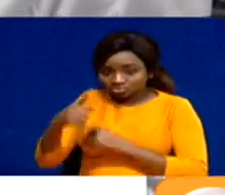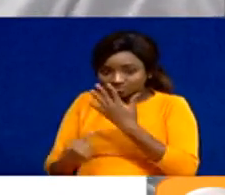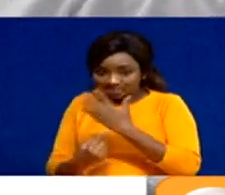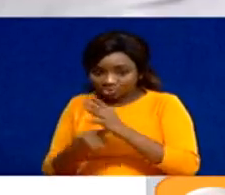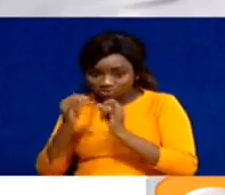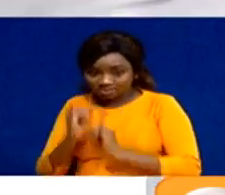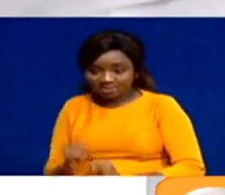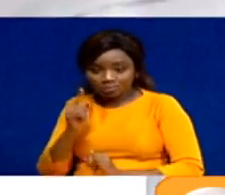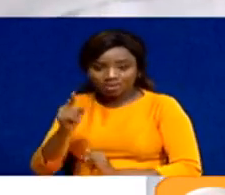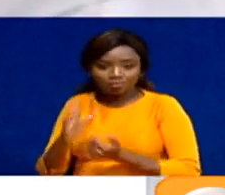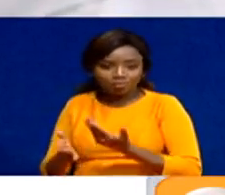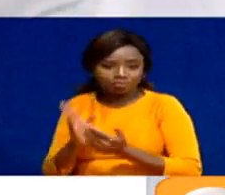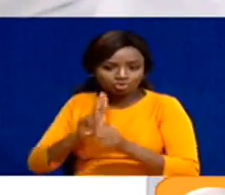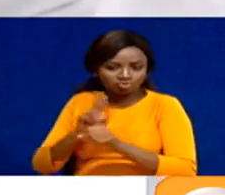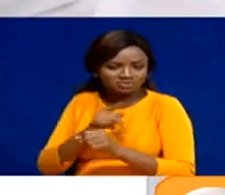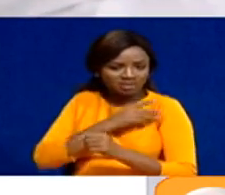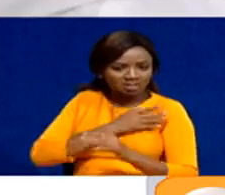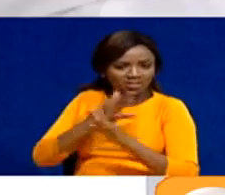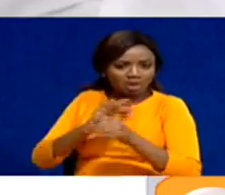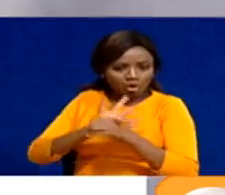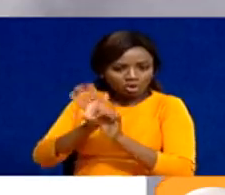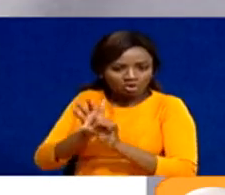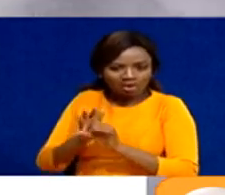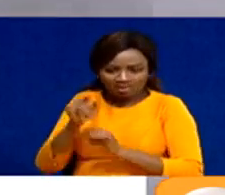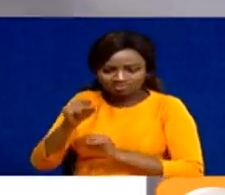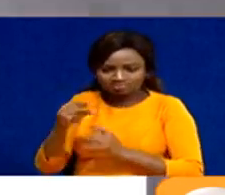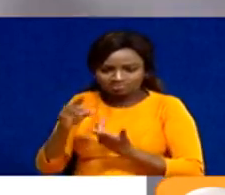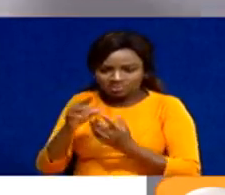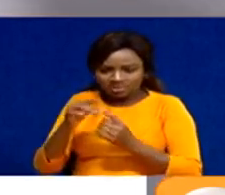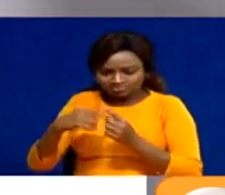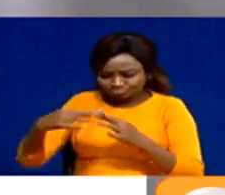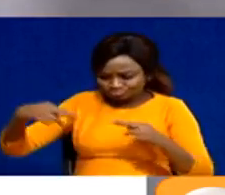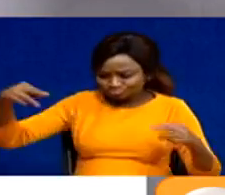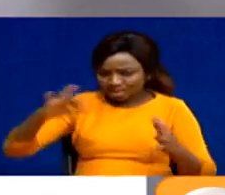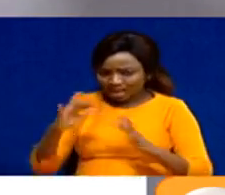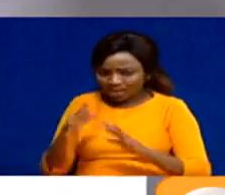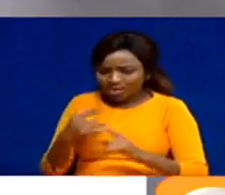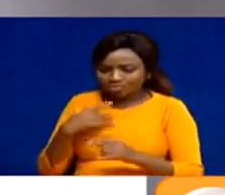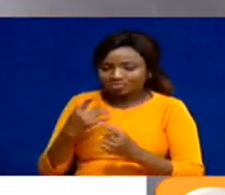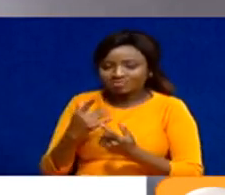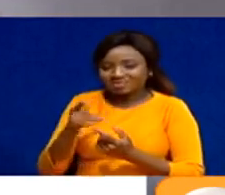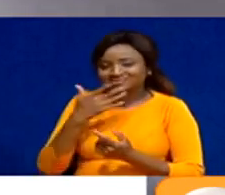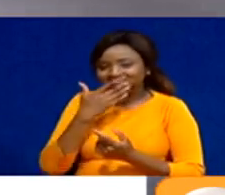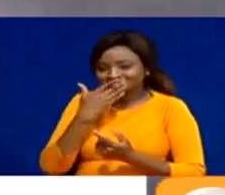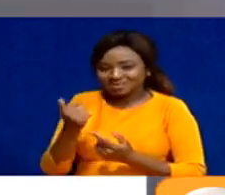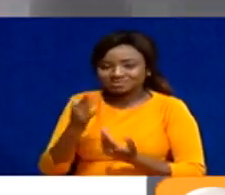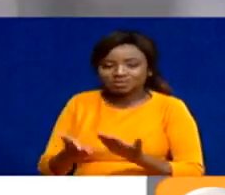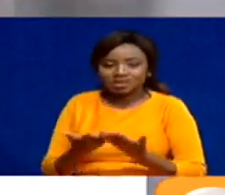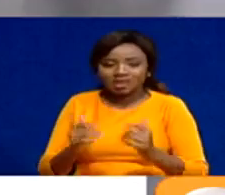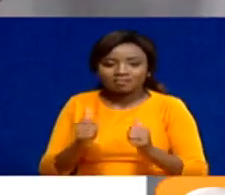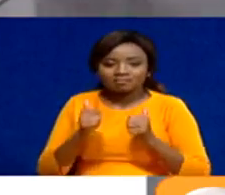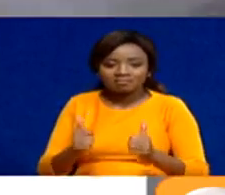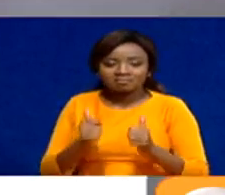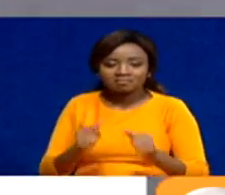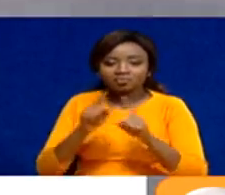the genetic material from the coronavirus and is thought to trigger better immune response than traditional vaccines. Scientists